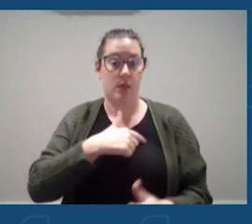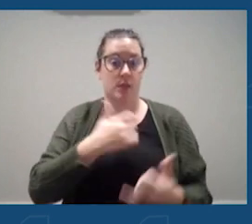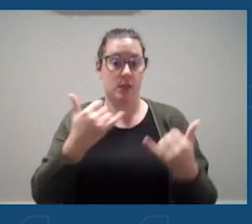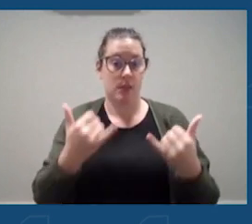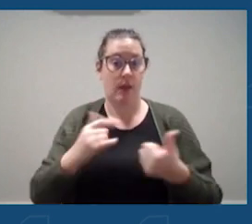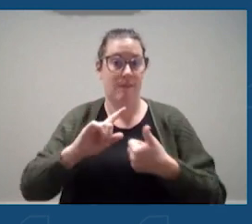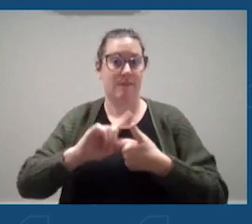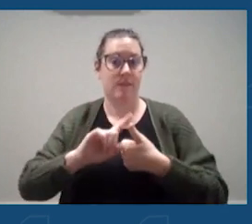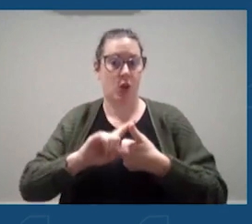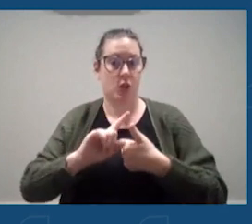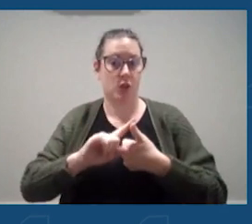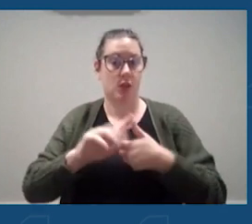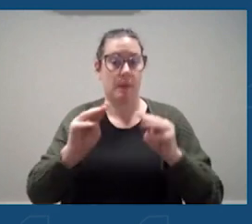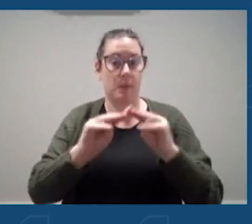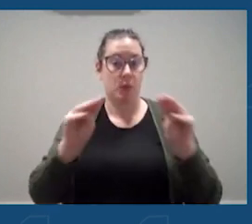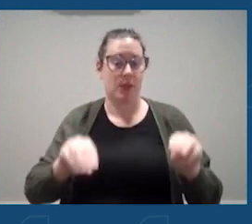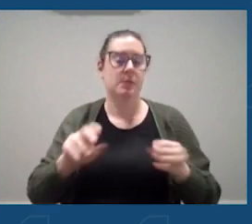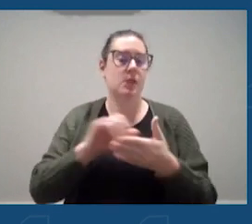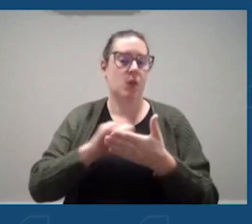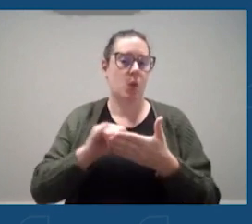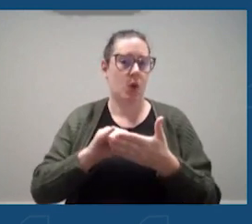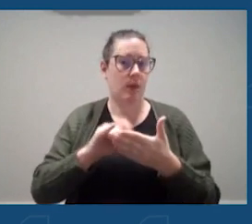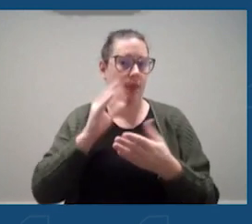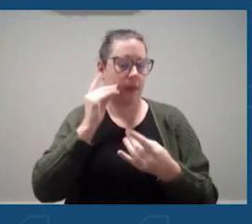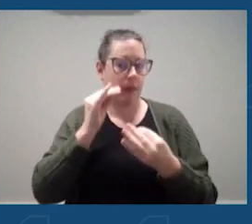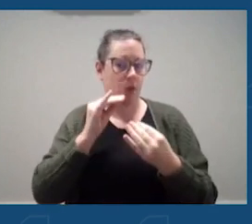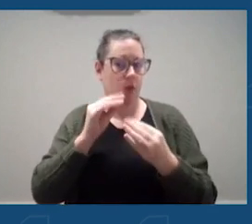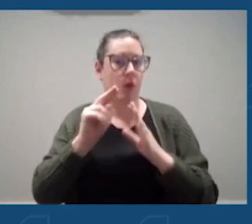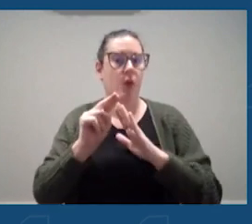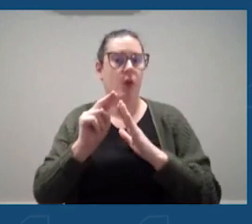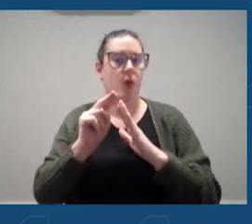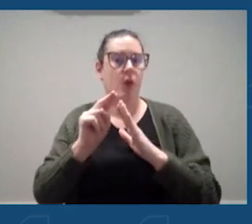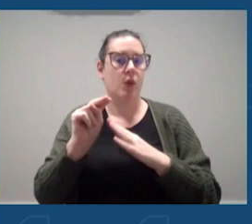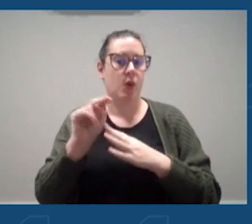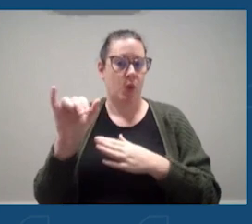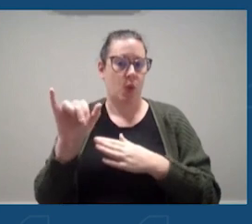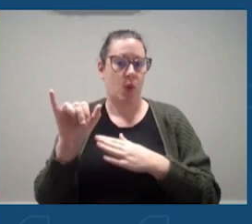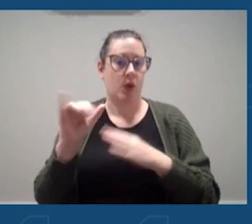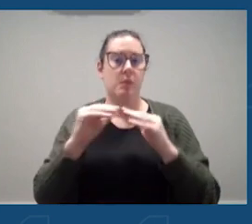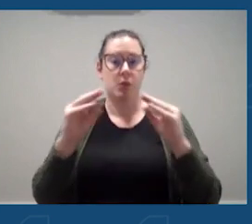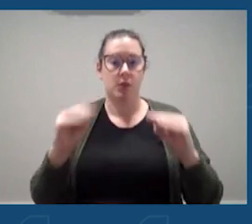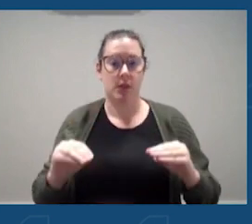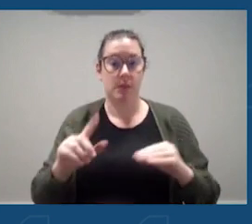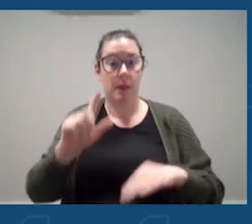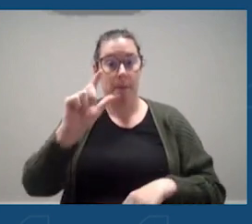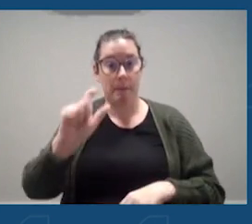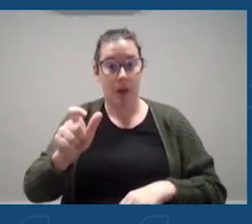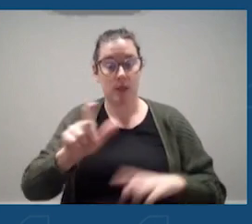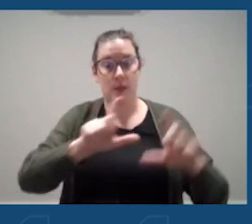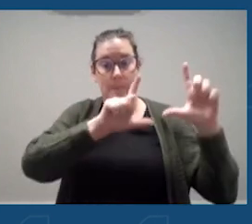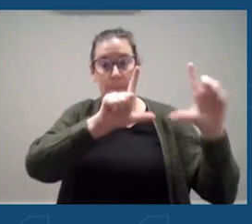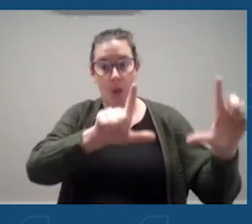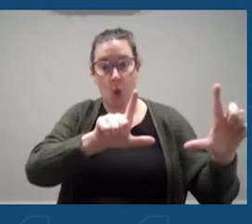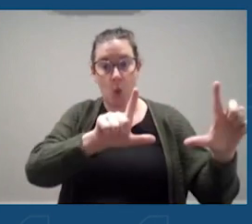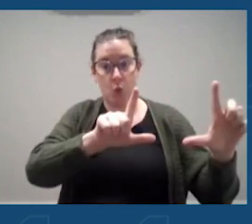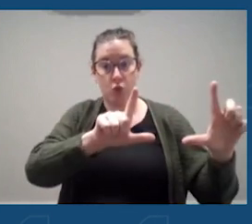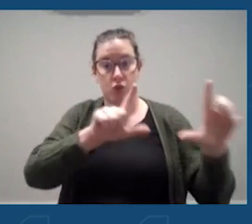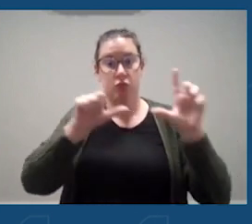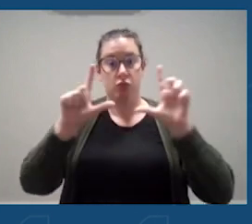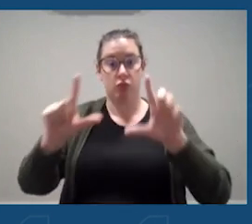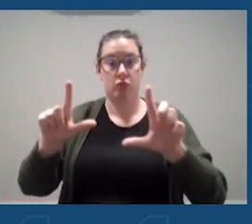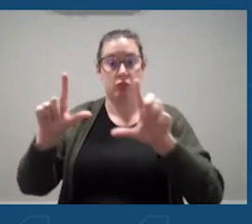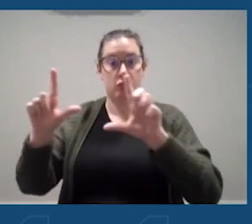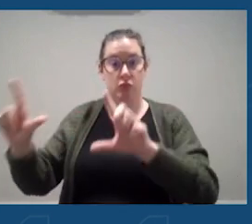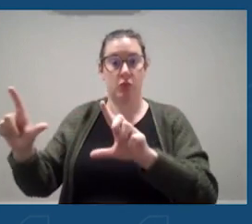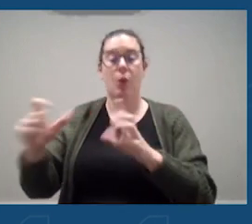that museums, New York museums, now think about this, that they have to prominently post along the side of